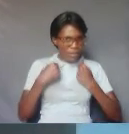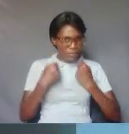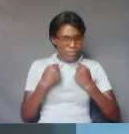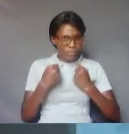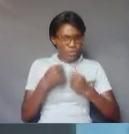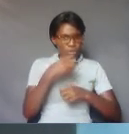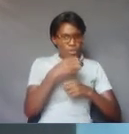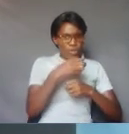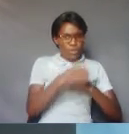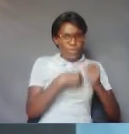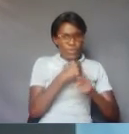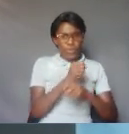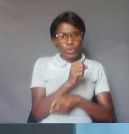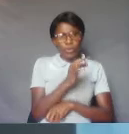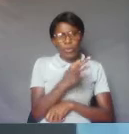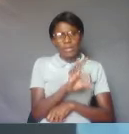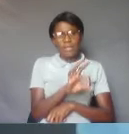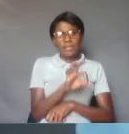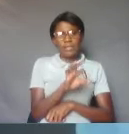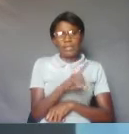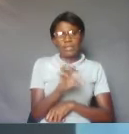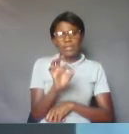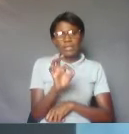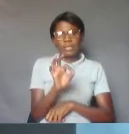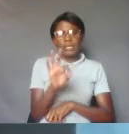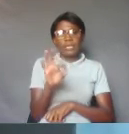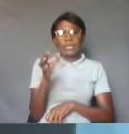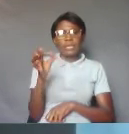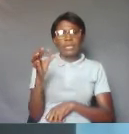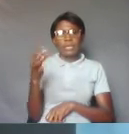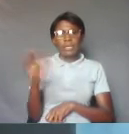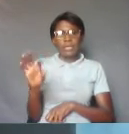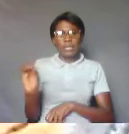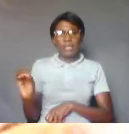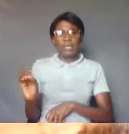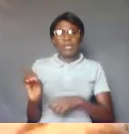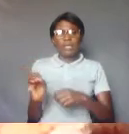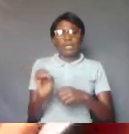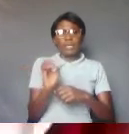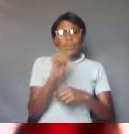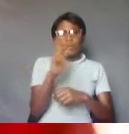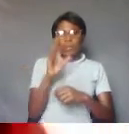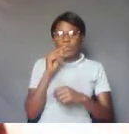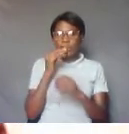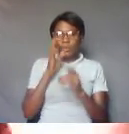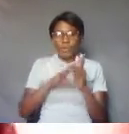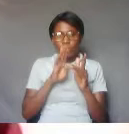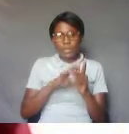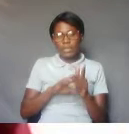in the 1990s called The Disabled God, in which she saw God as a